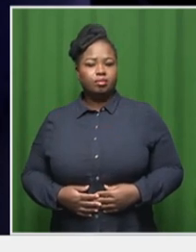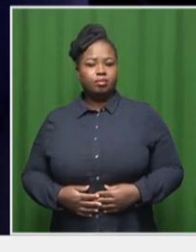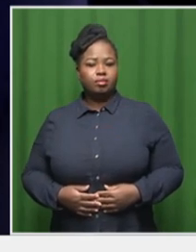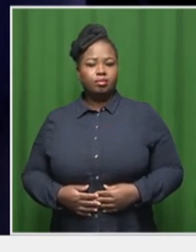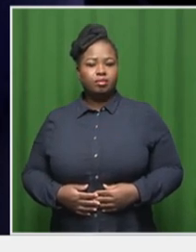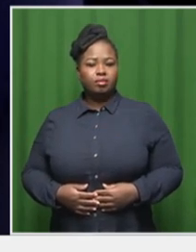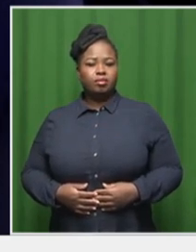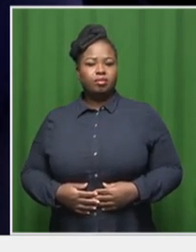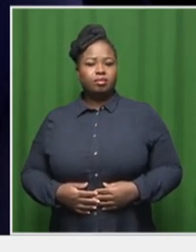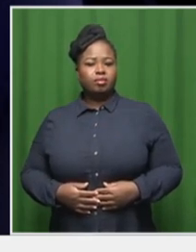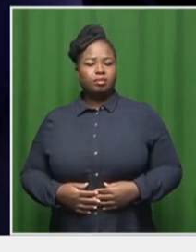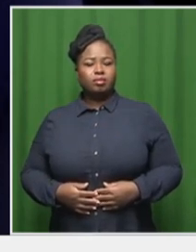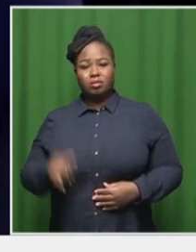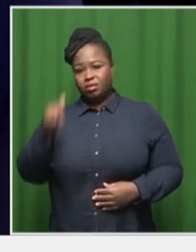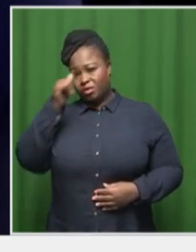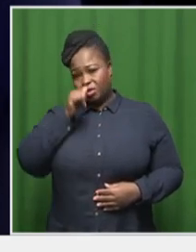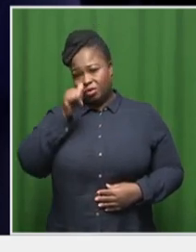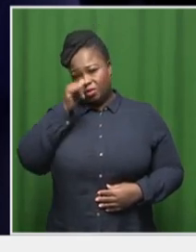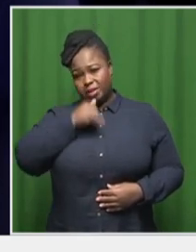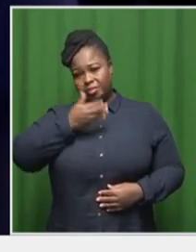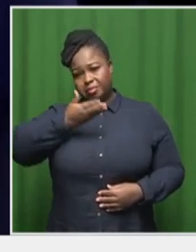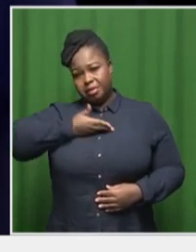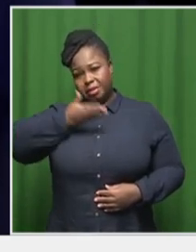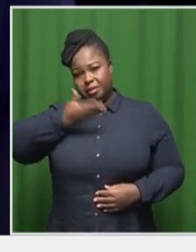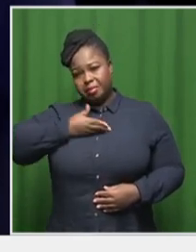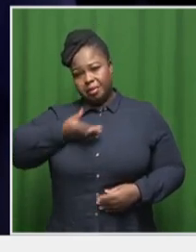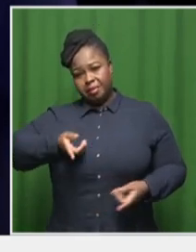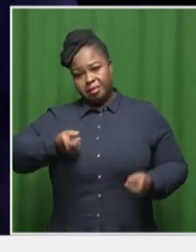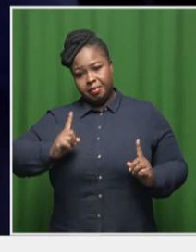It's too much criminality.